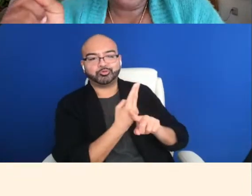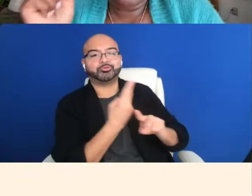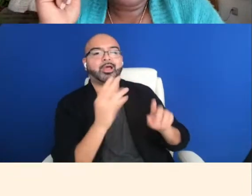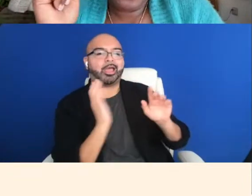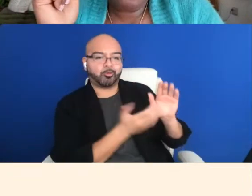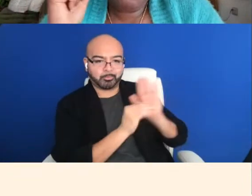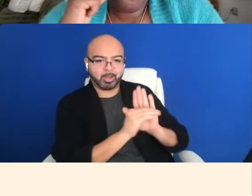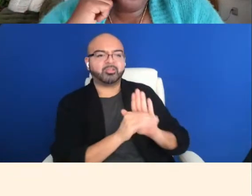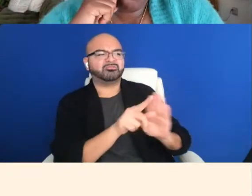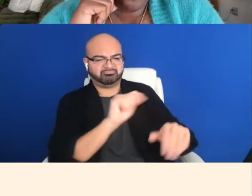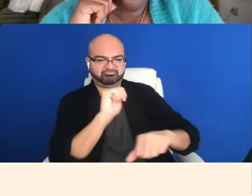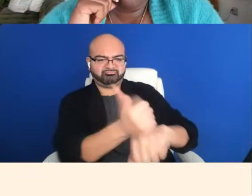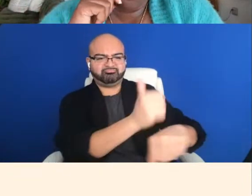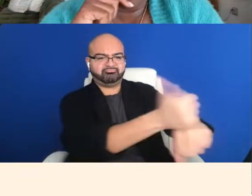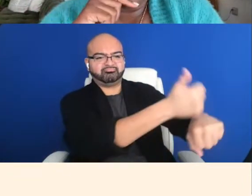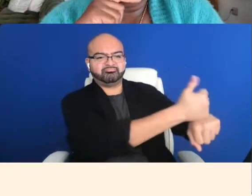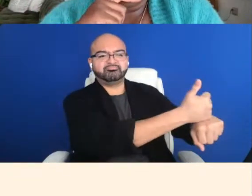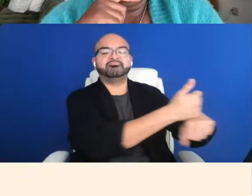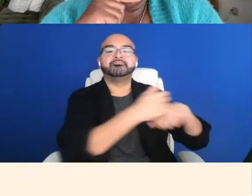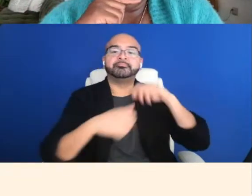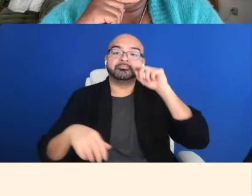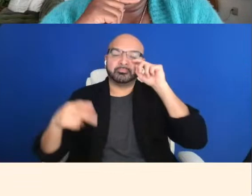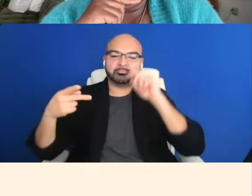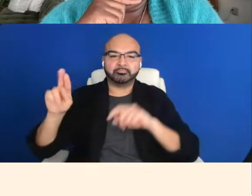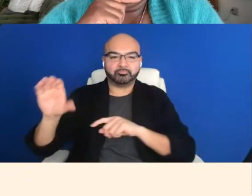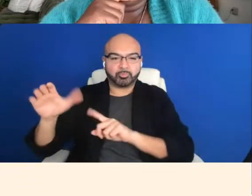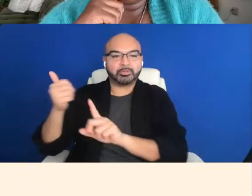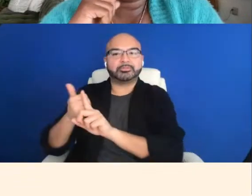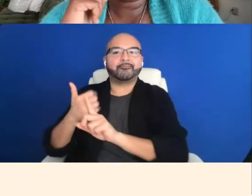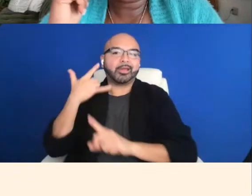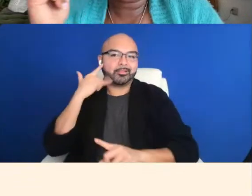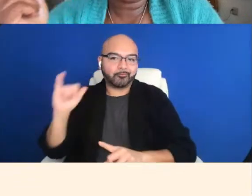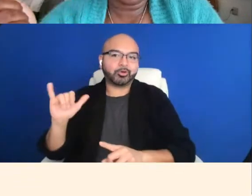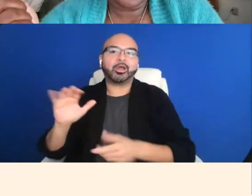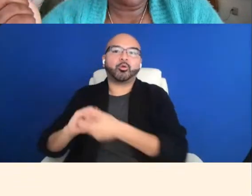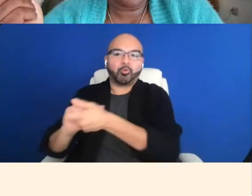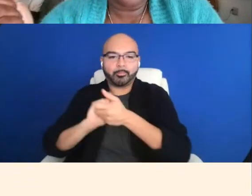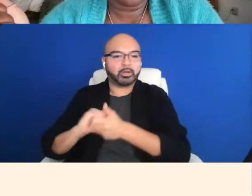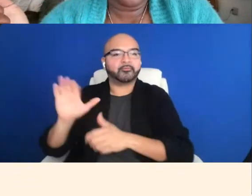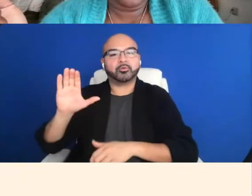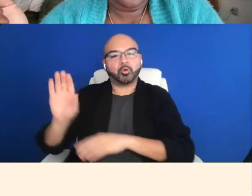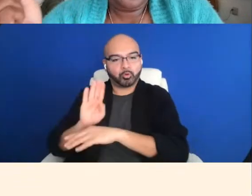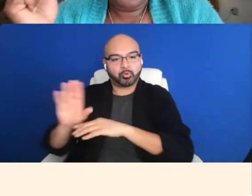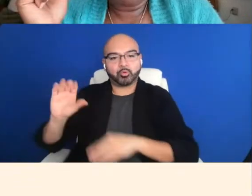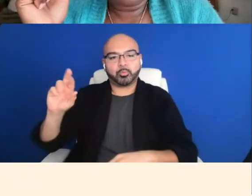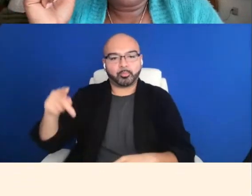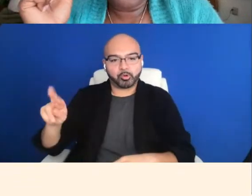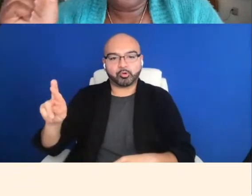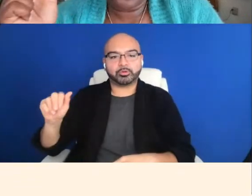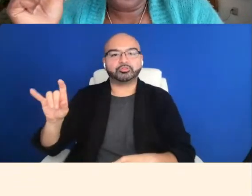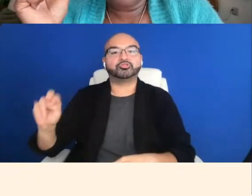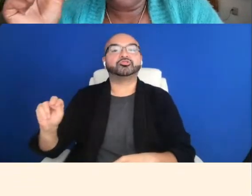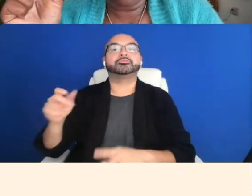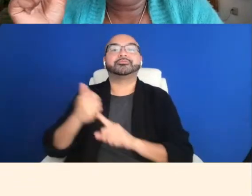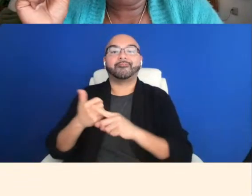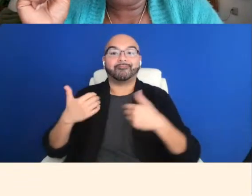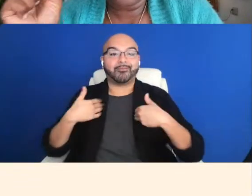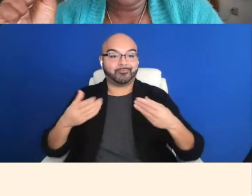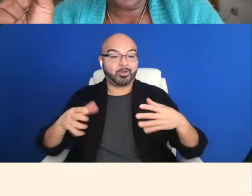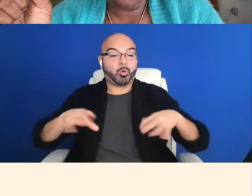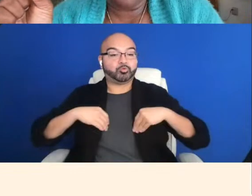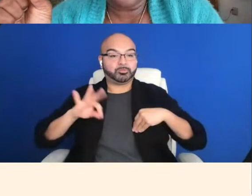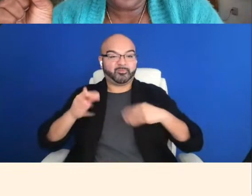The PREC is a California cooperative corporation, as I mentioned. It also holds land perpetually and restricts itself